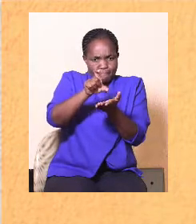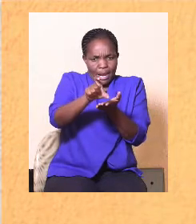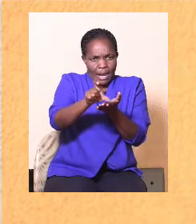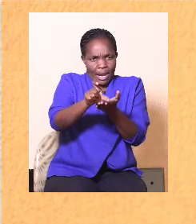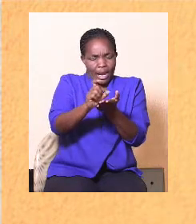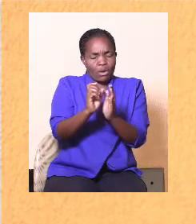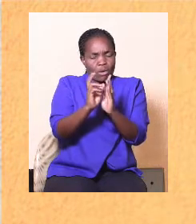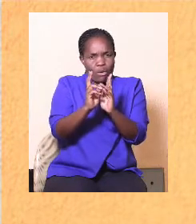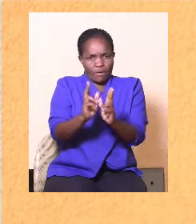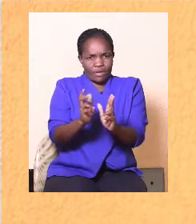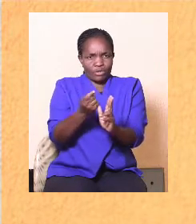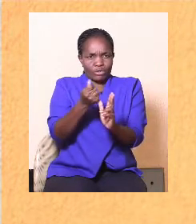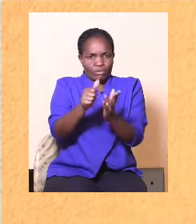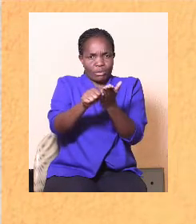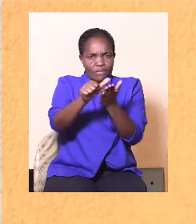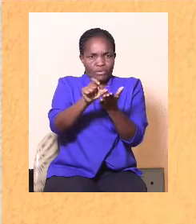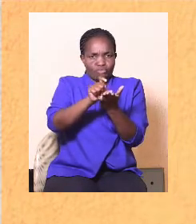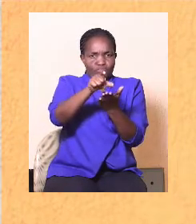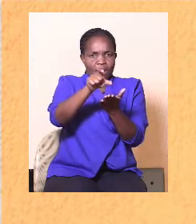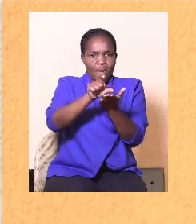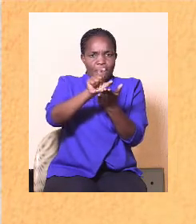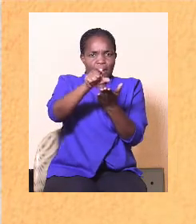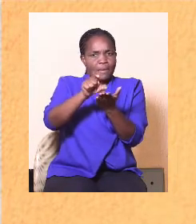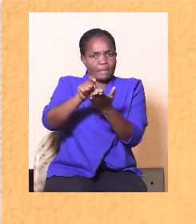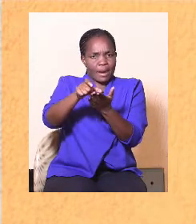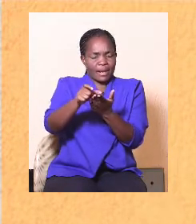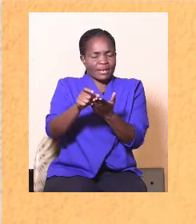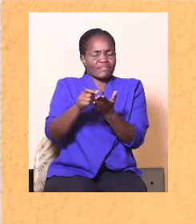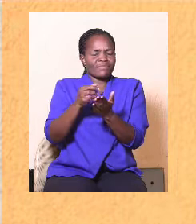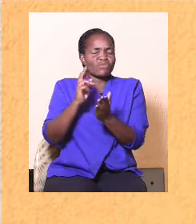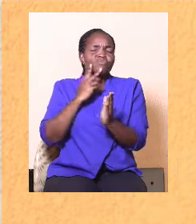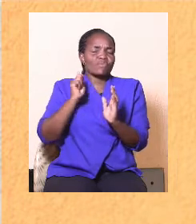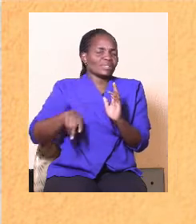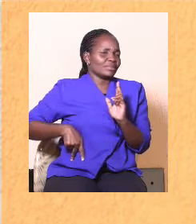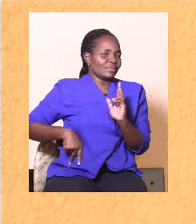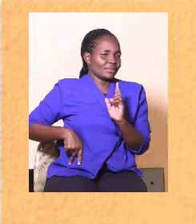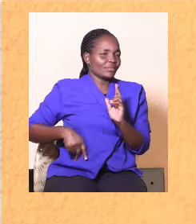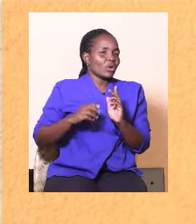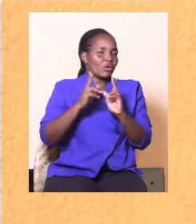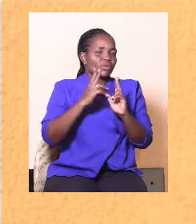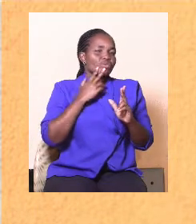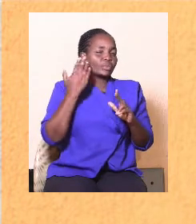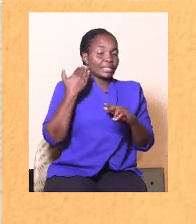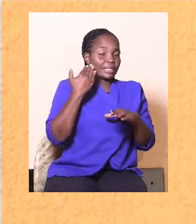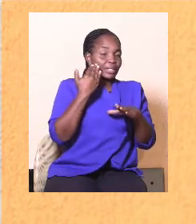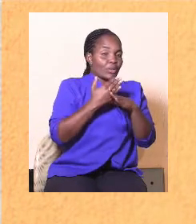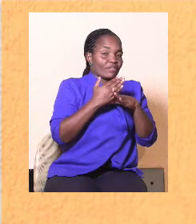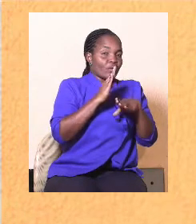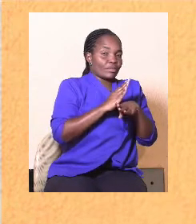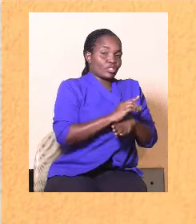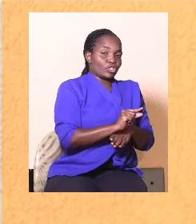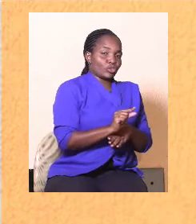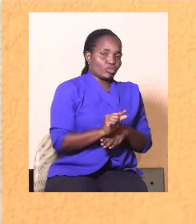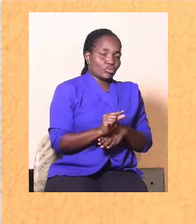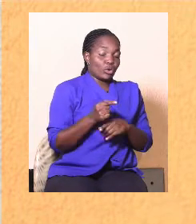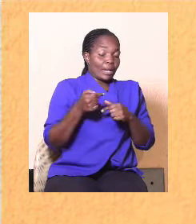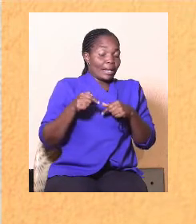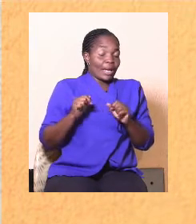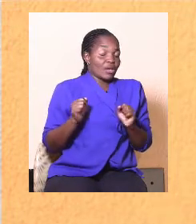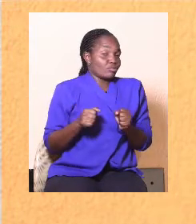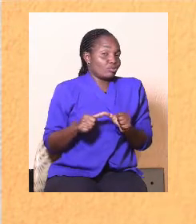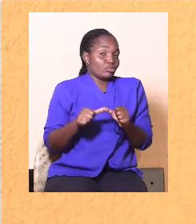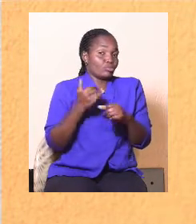is meant for people who have lost their livelihood in the informal sector. So